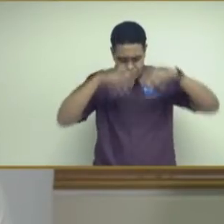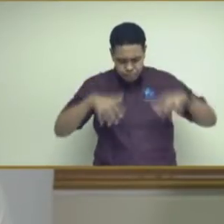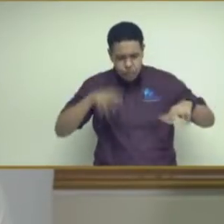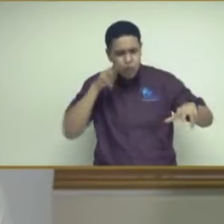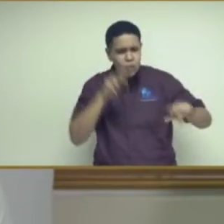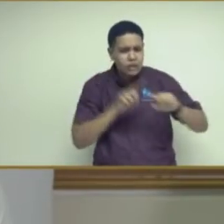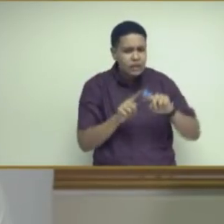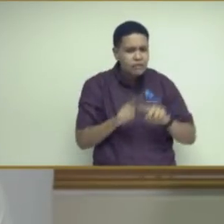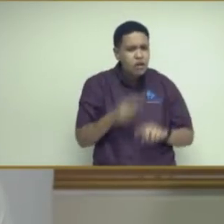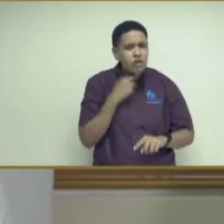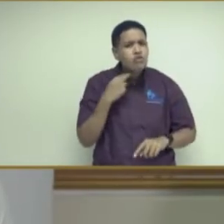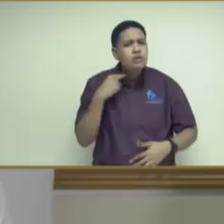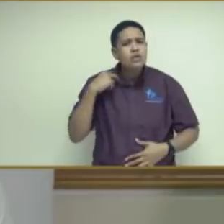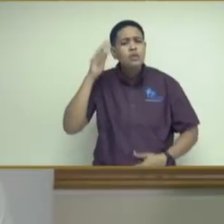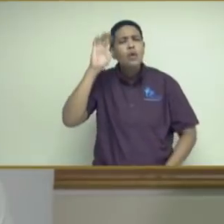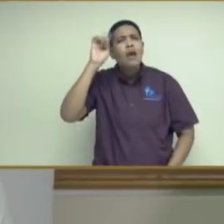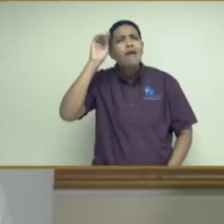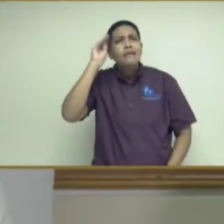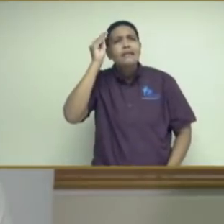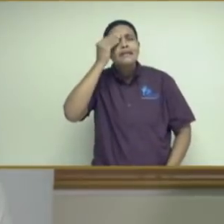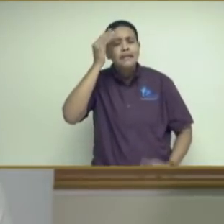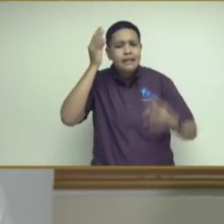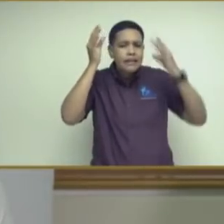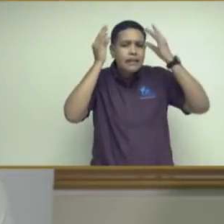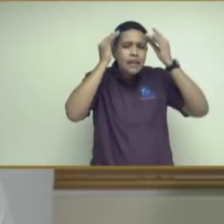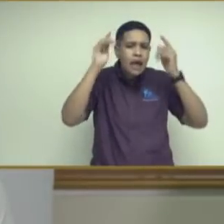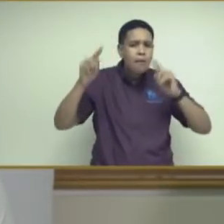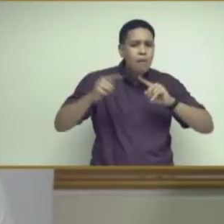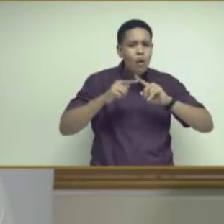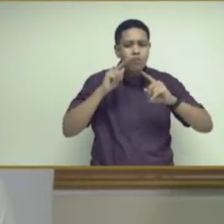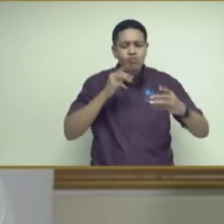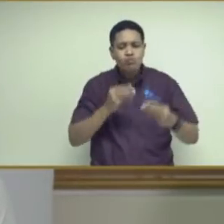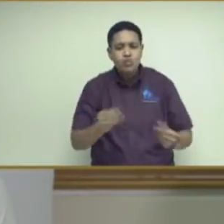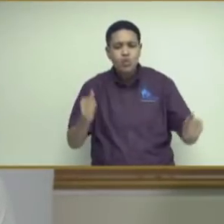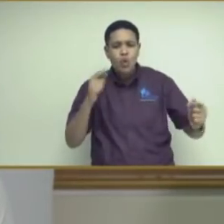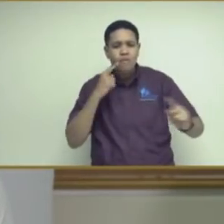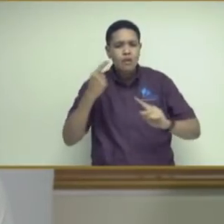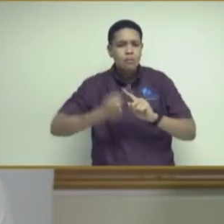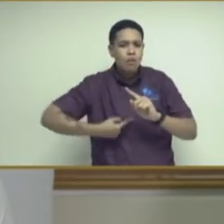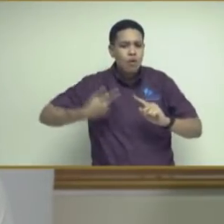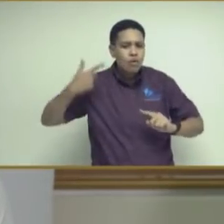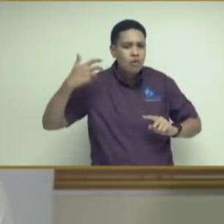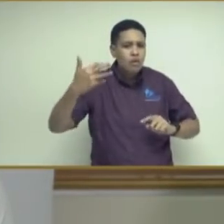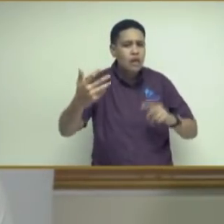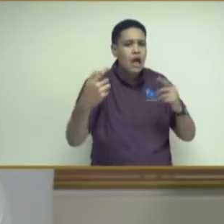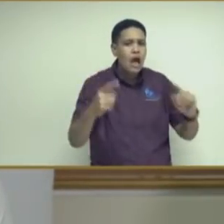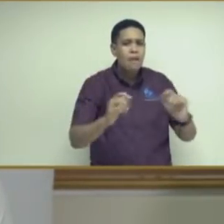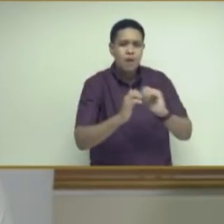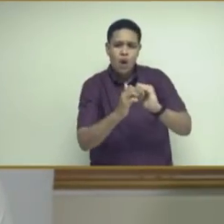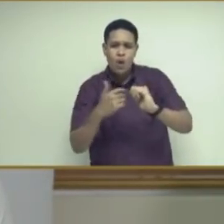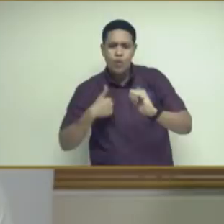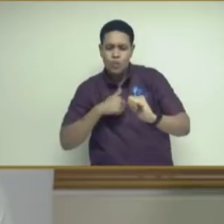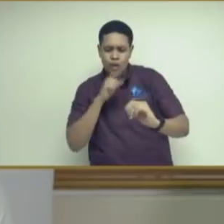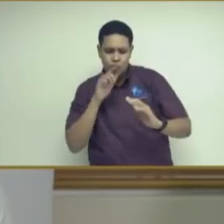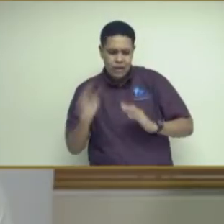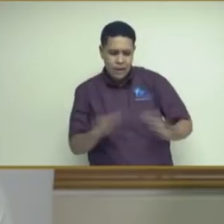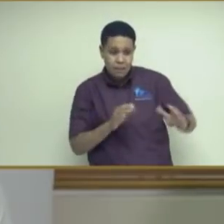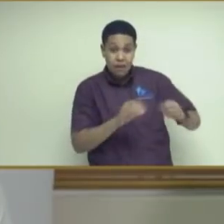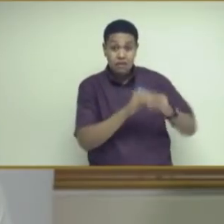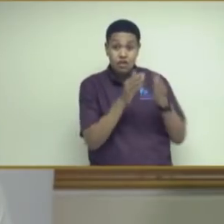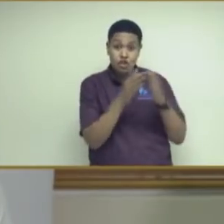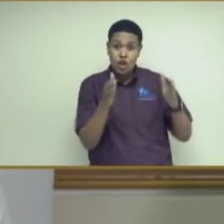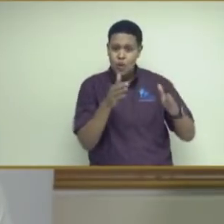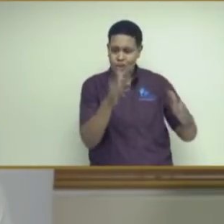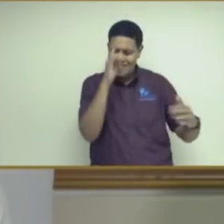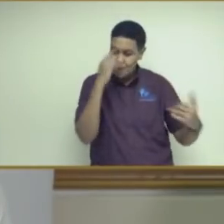that we will have to confront and address in the months to come, and how we intend, in a very general way,